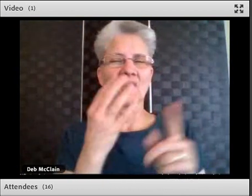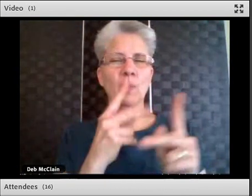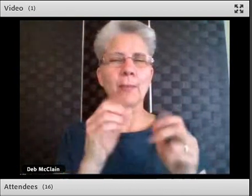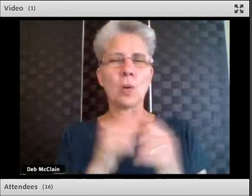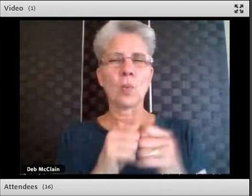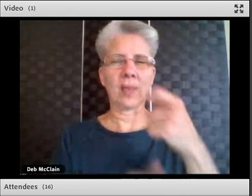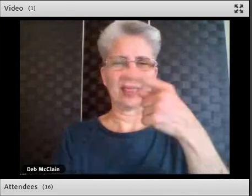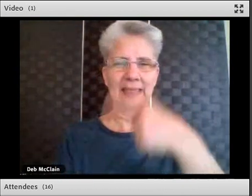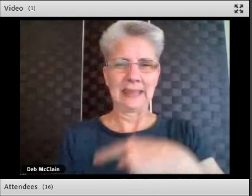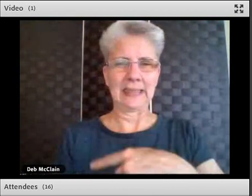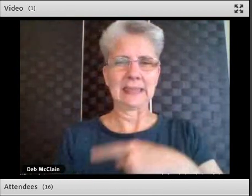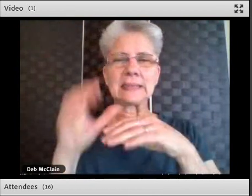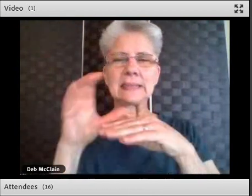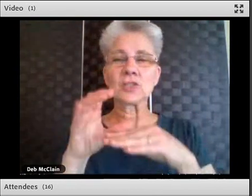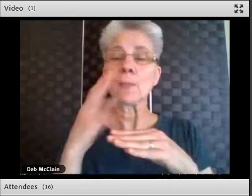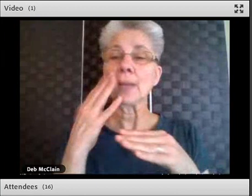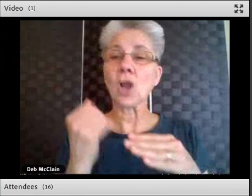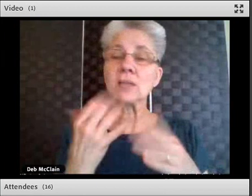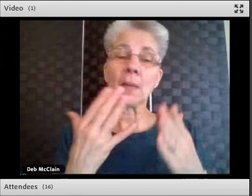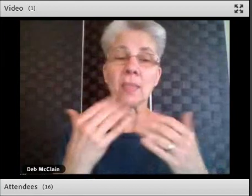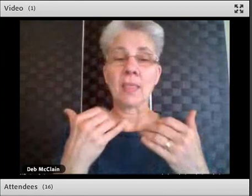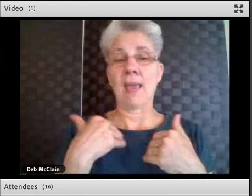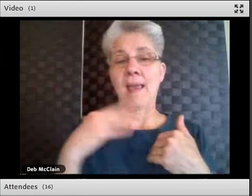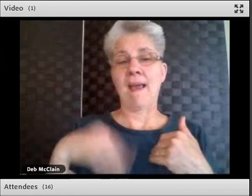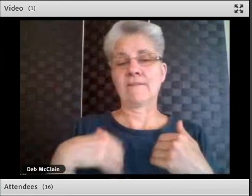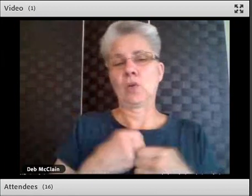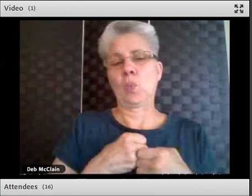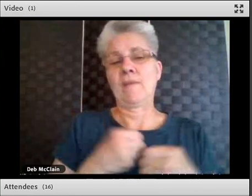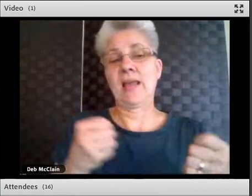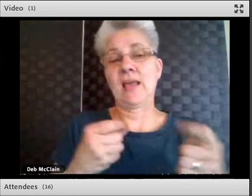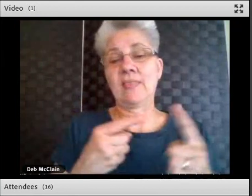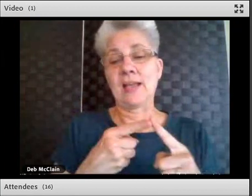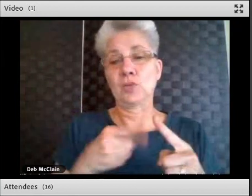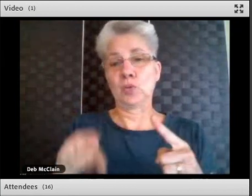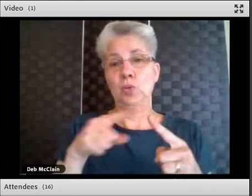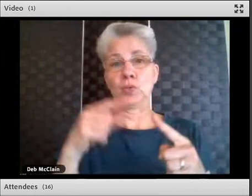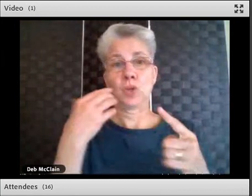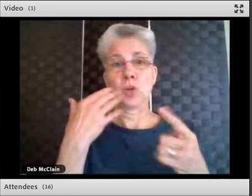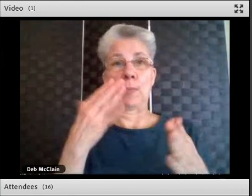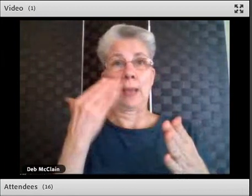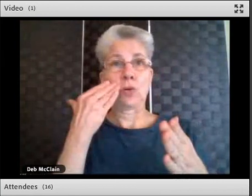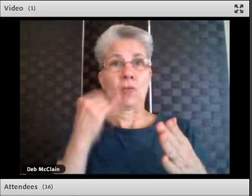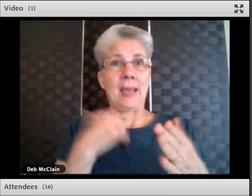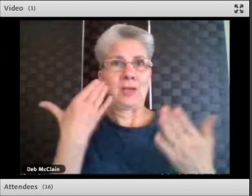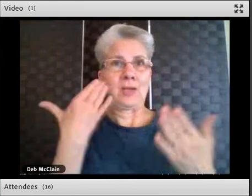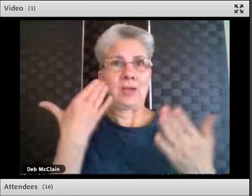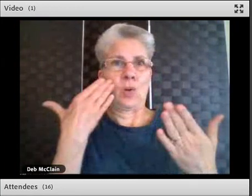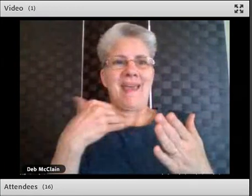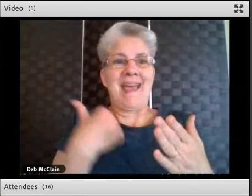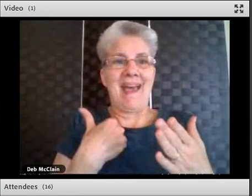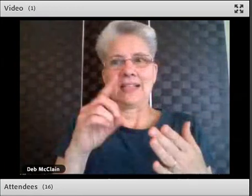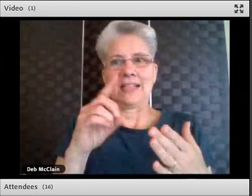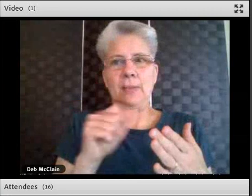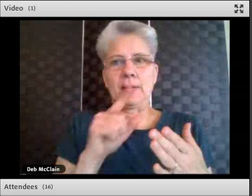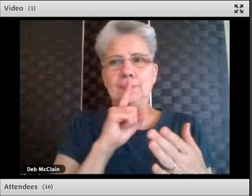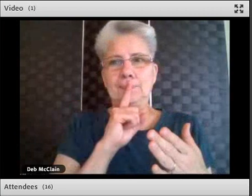all of these conditions because maybe they haven't revealed that condition to you, so you may know them and not even know that they have a